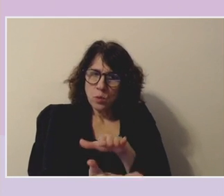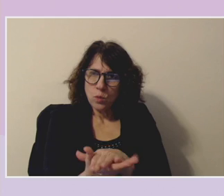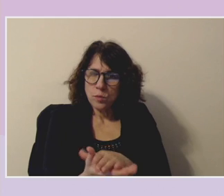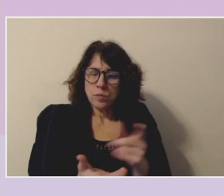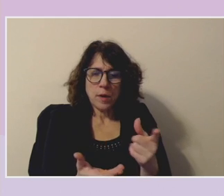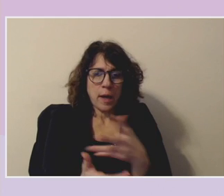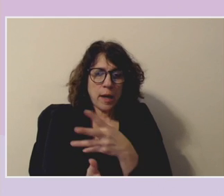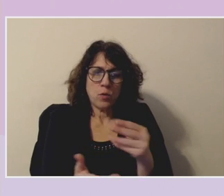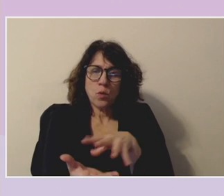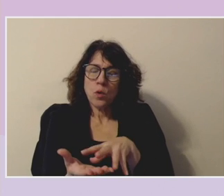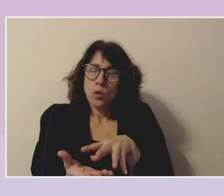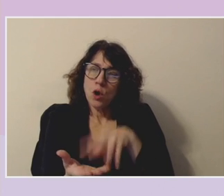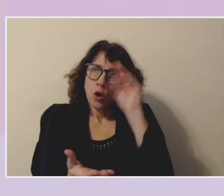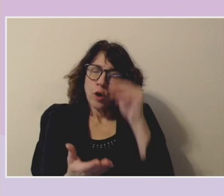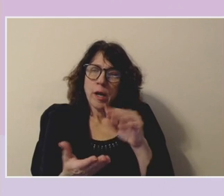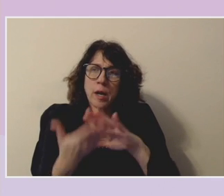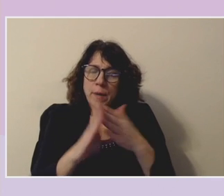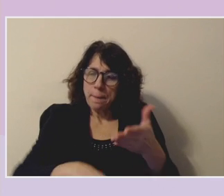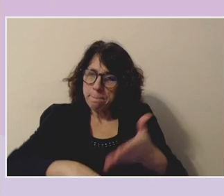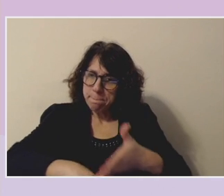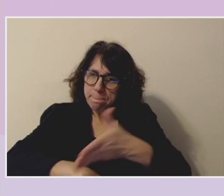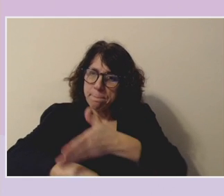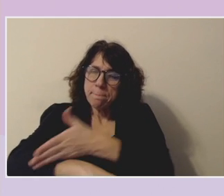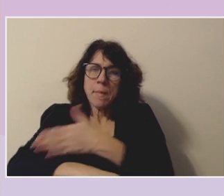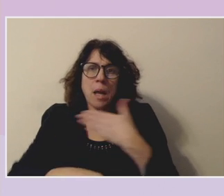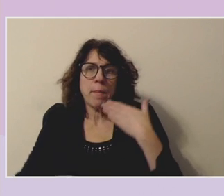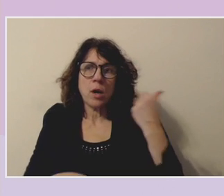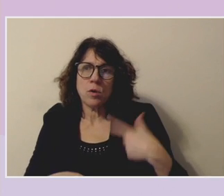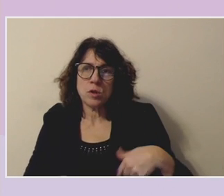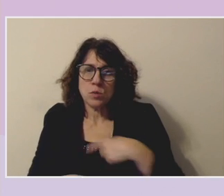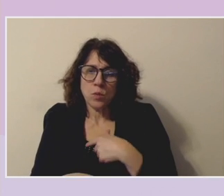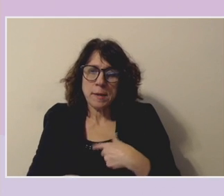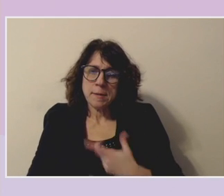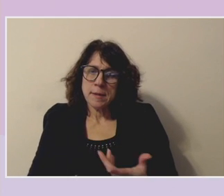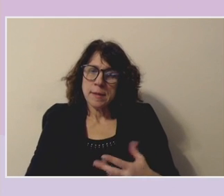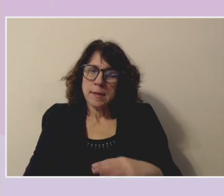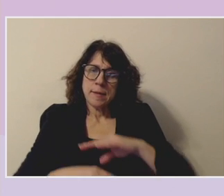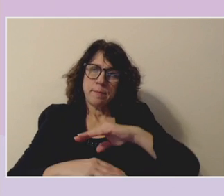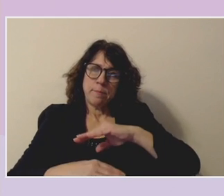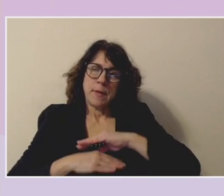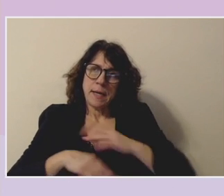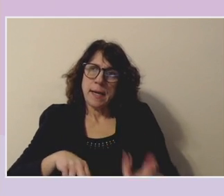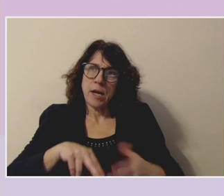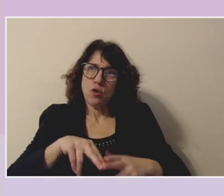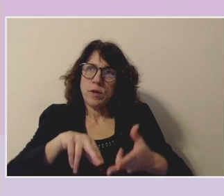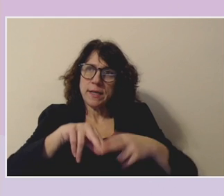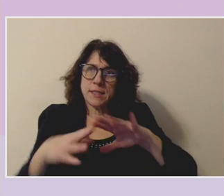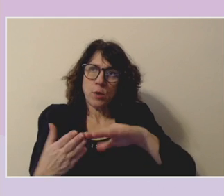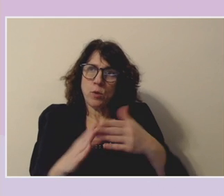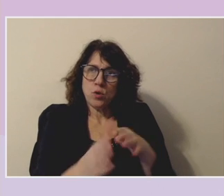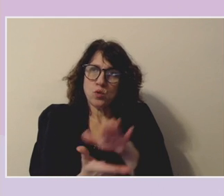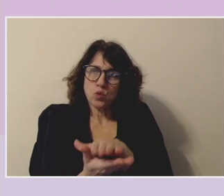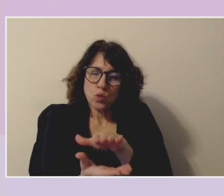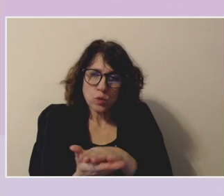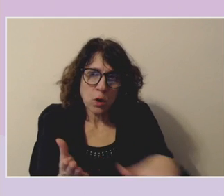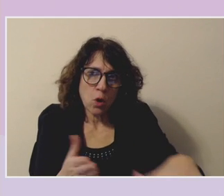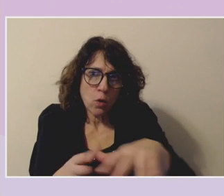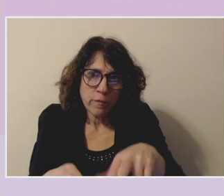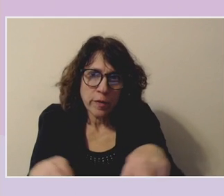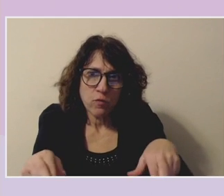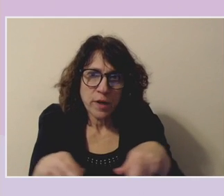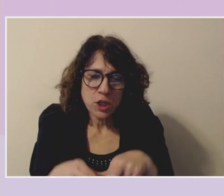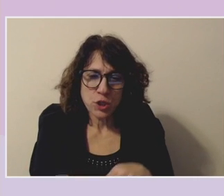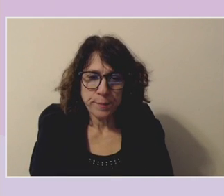better as we increase, you know, our community schools across the district and increase our reach to students across the